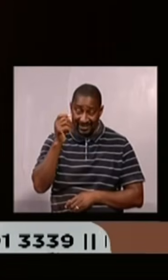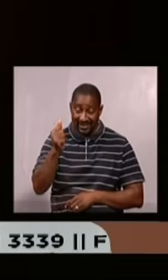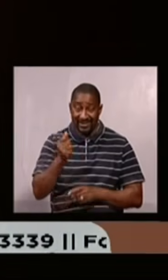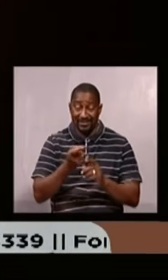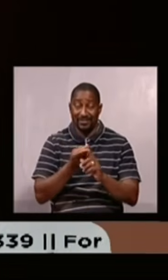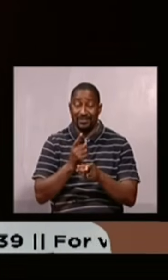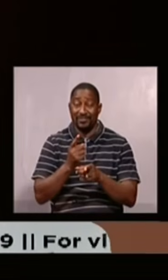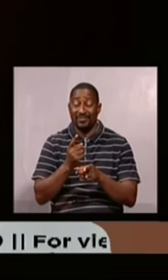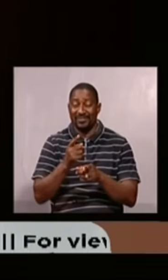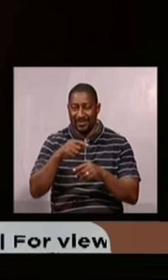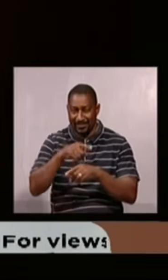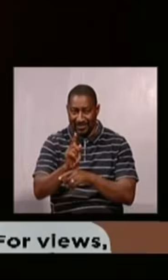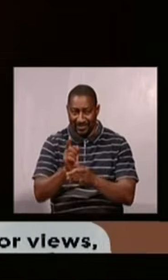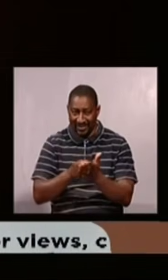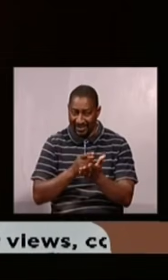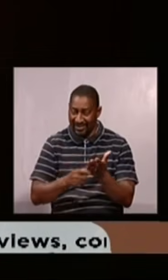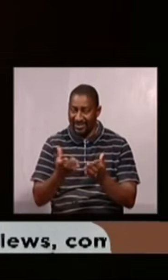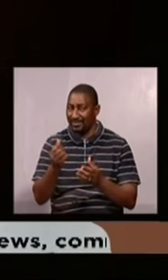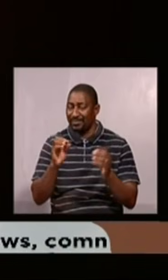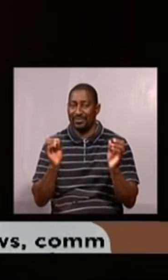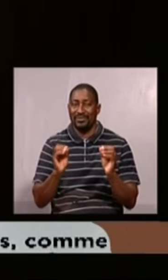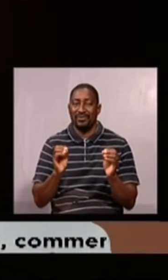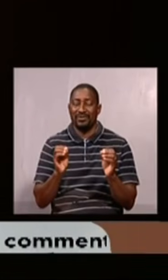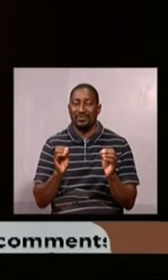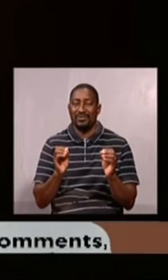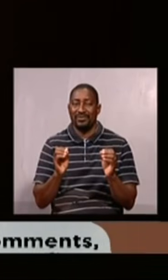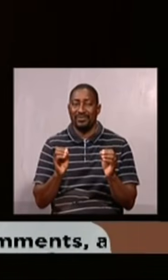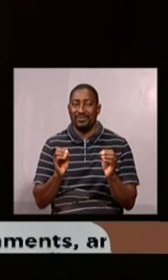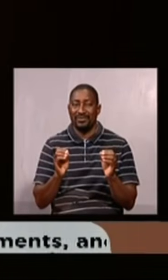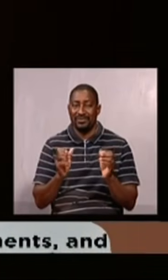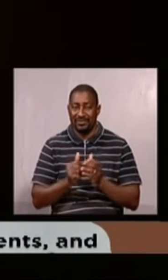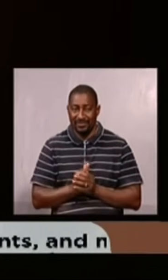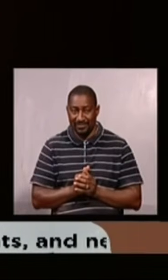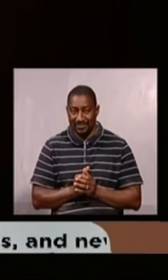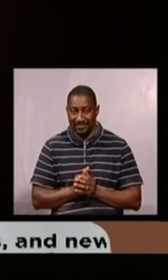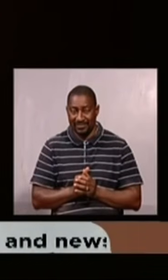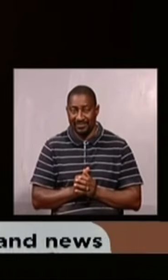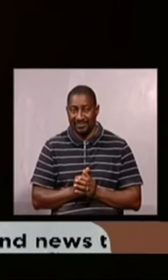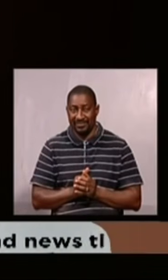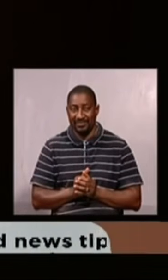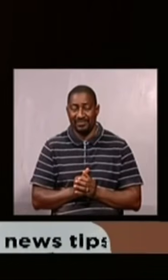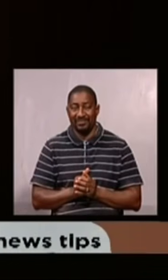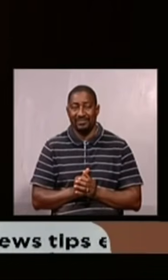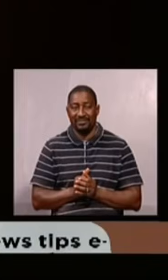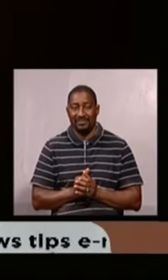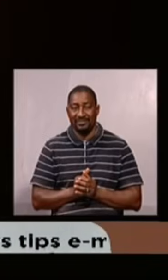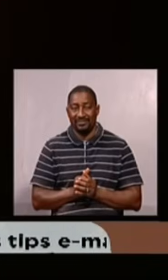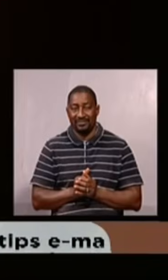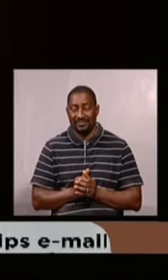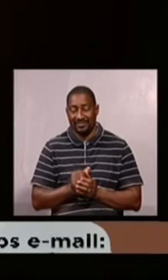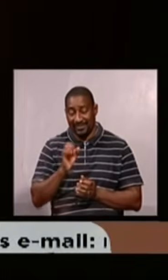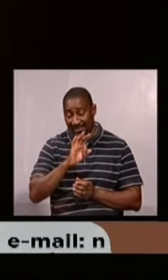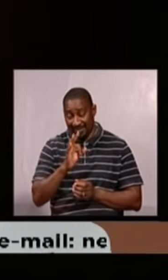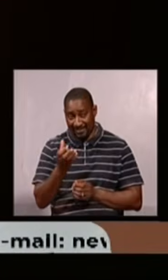is nothing. If we did have a lot of data, AI could actually, we can use AI to do a lot of analytics around